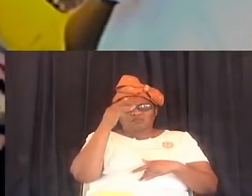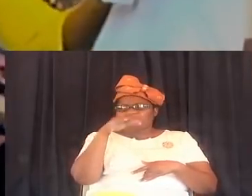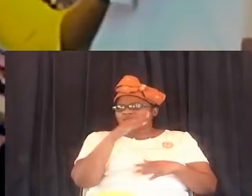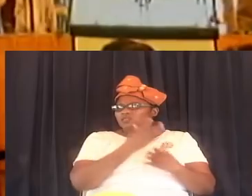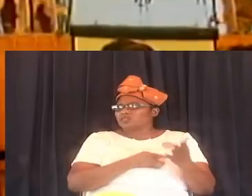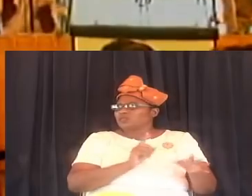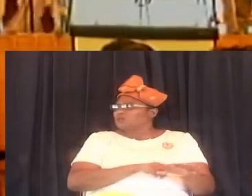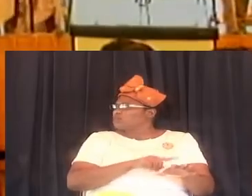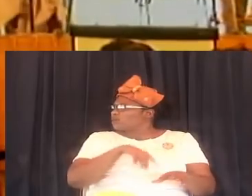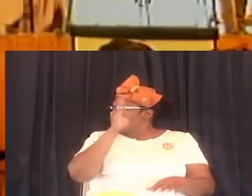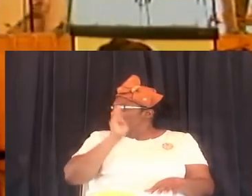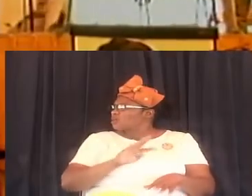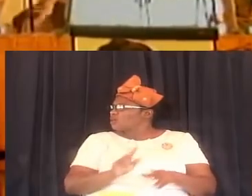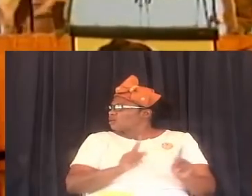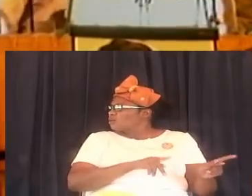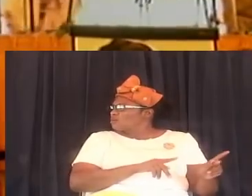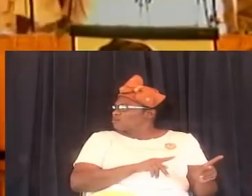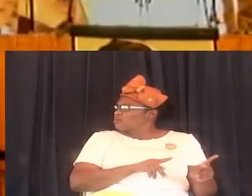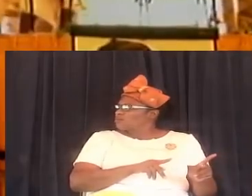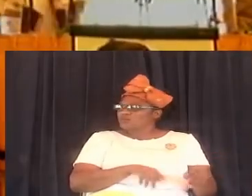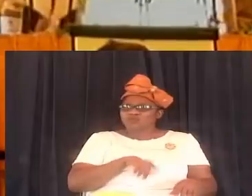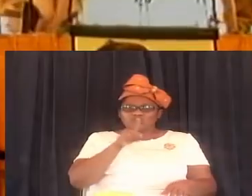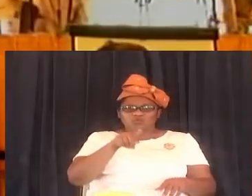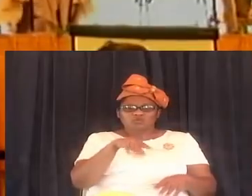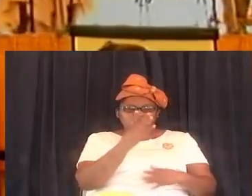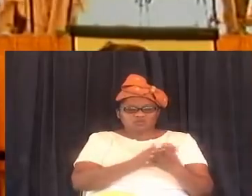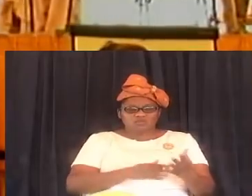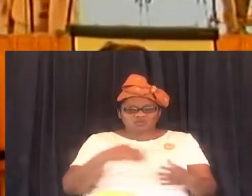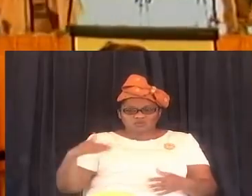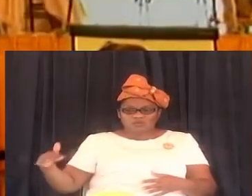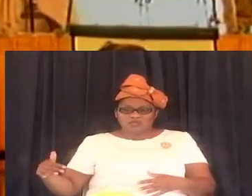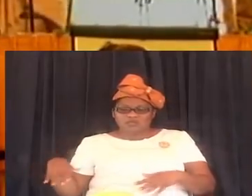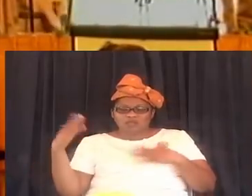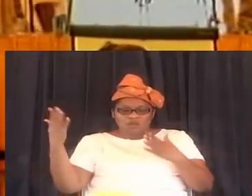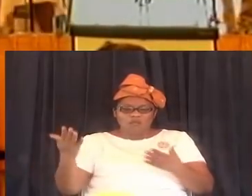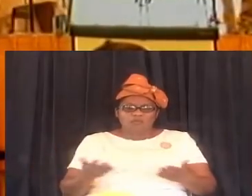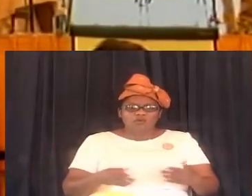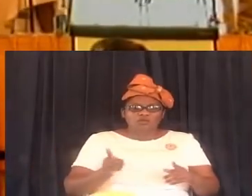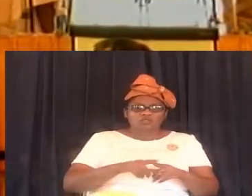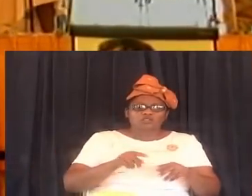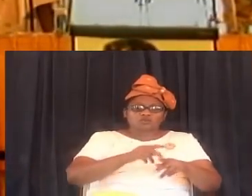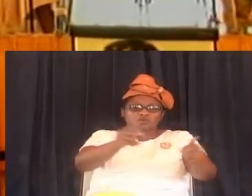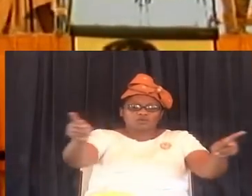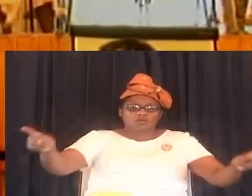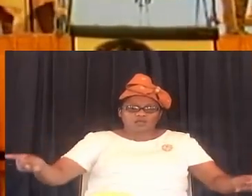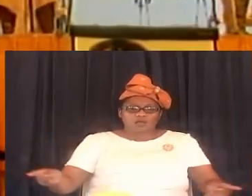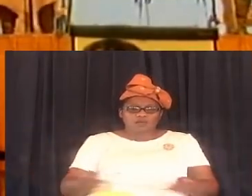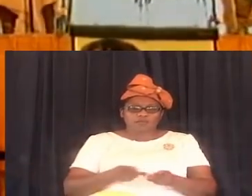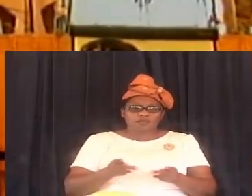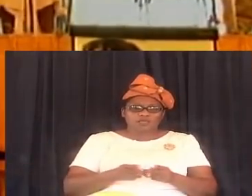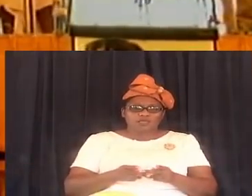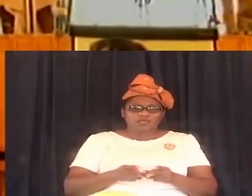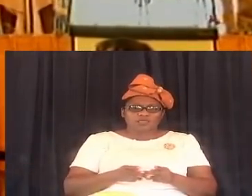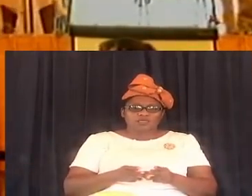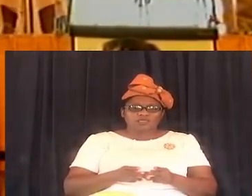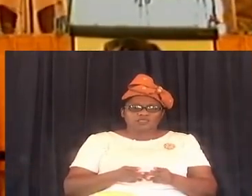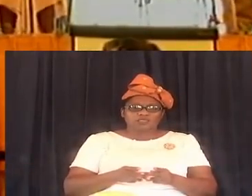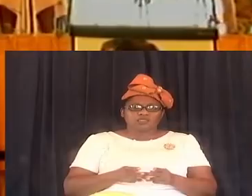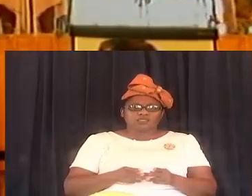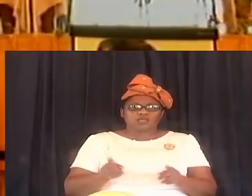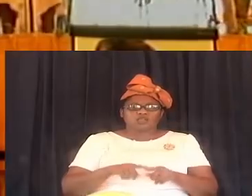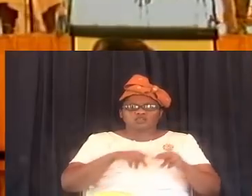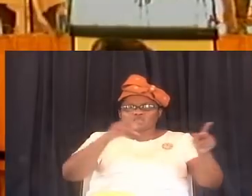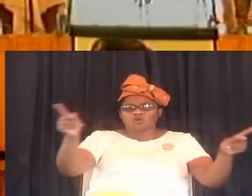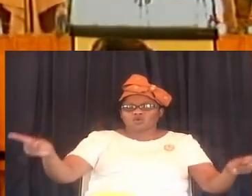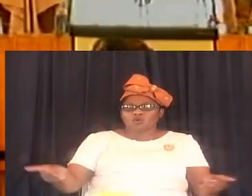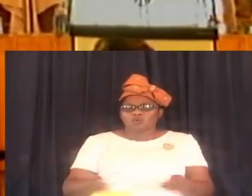sometimes God puts through some things to bring us to a place, to bring him closer to him.